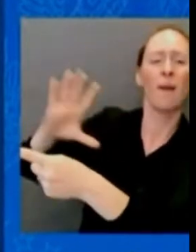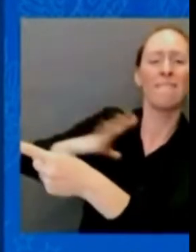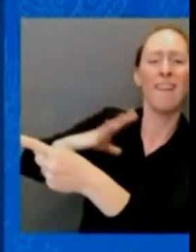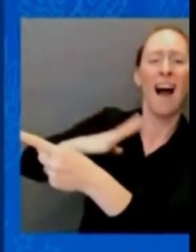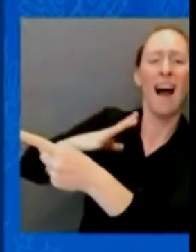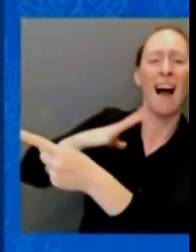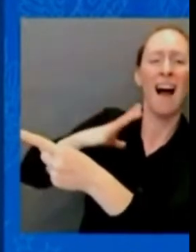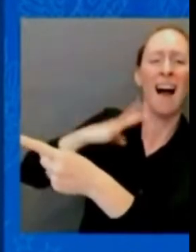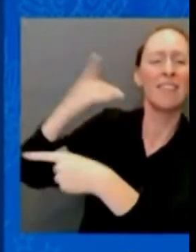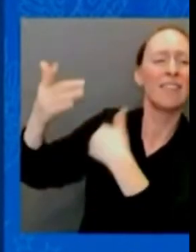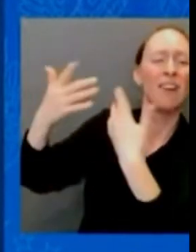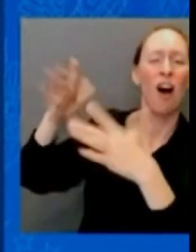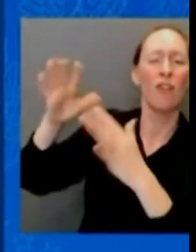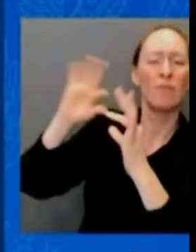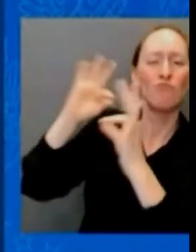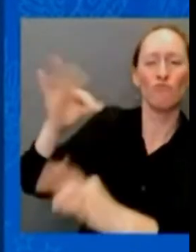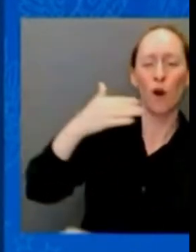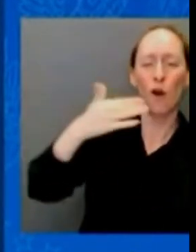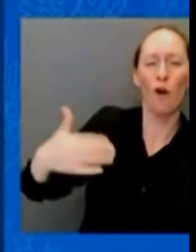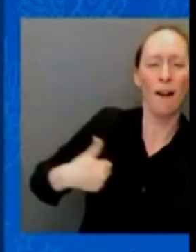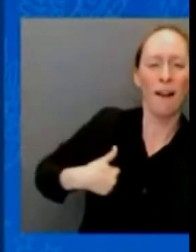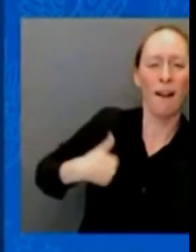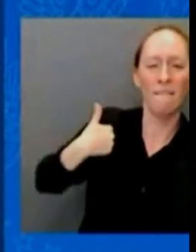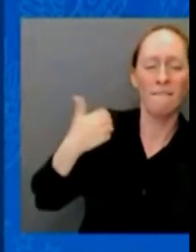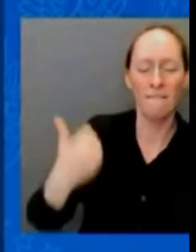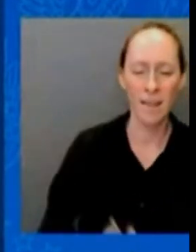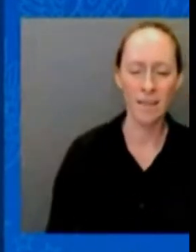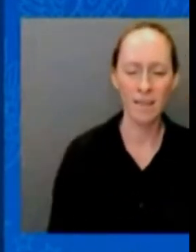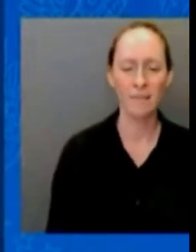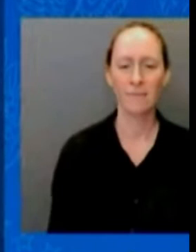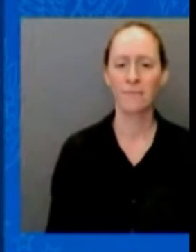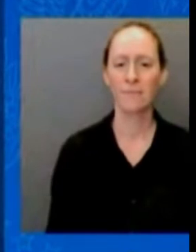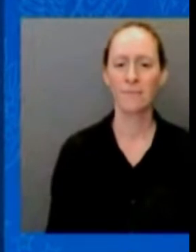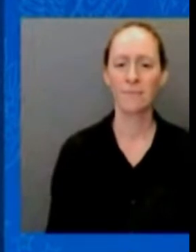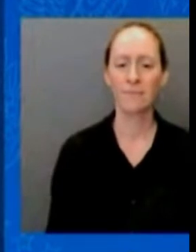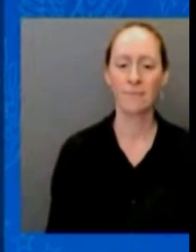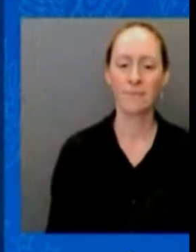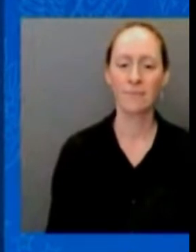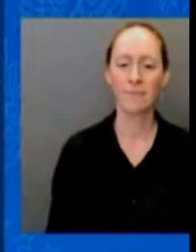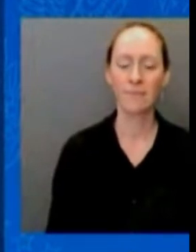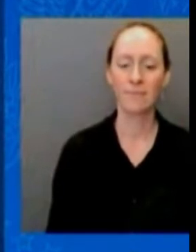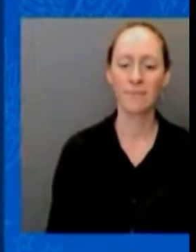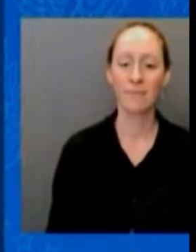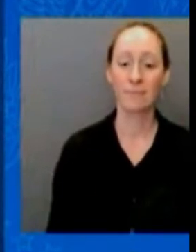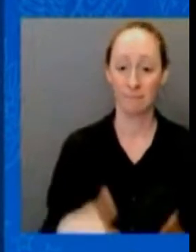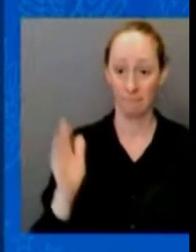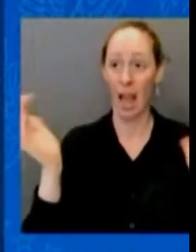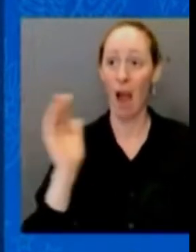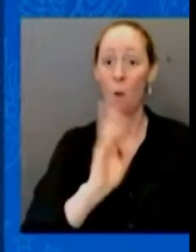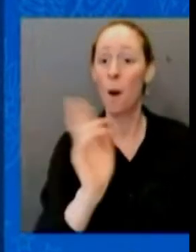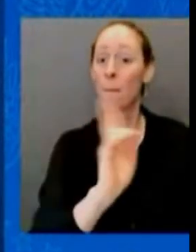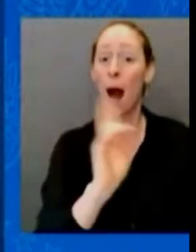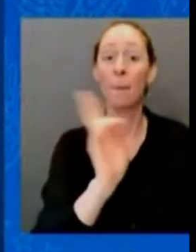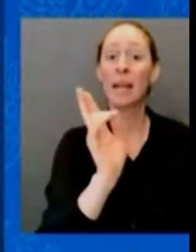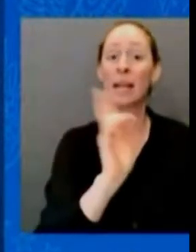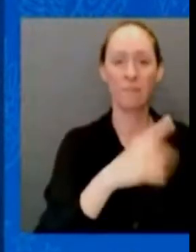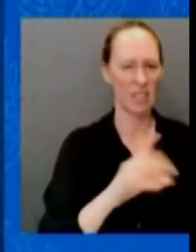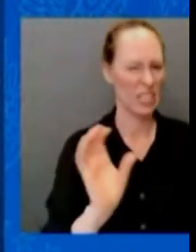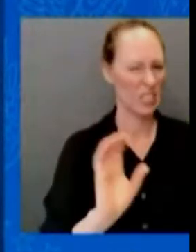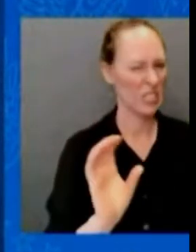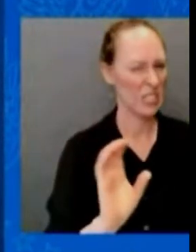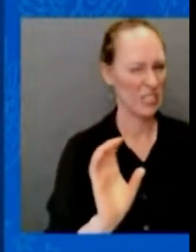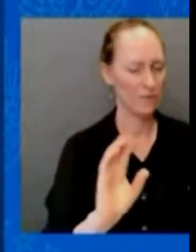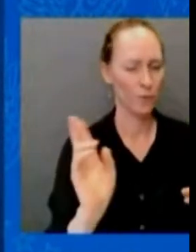what the very conservative Republicans are offering these days. Let's just take a look at the facts. When I took office, the economy was